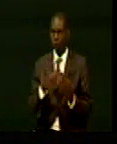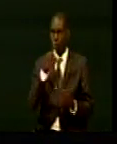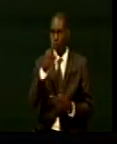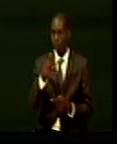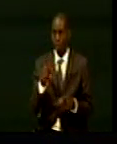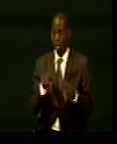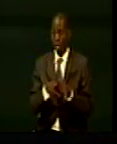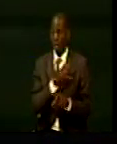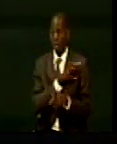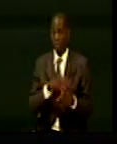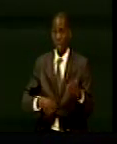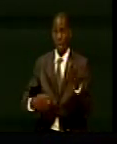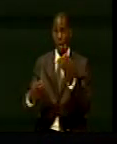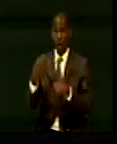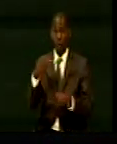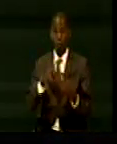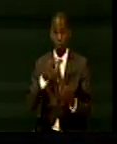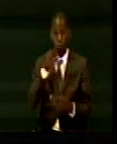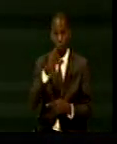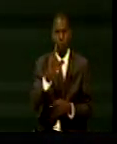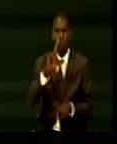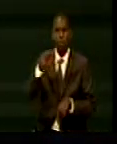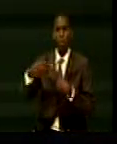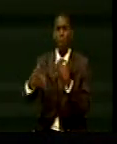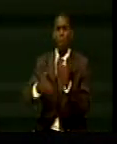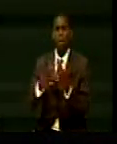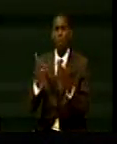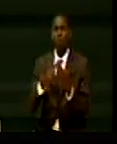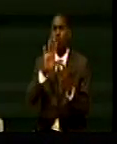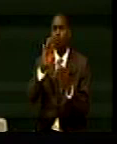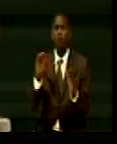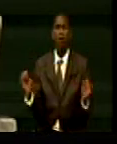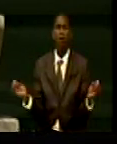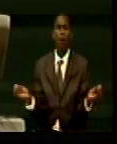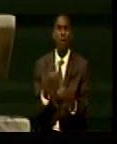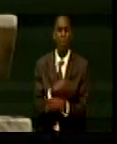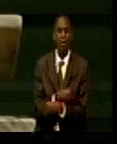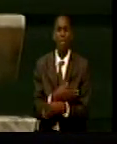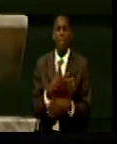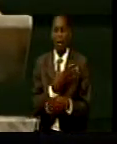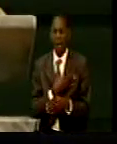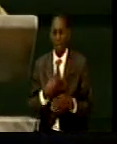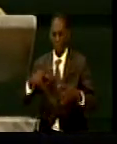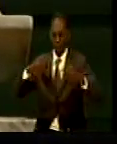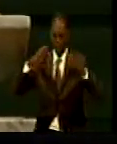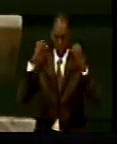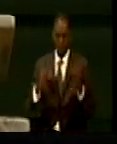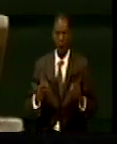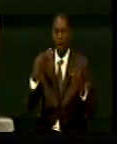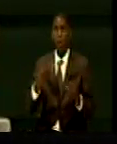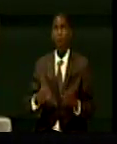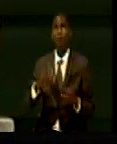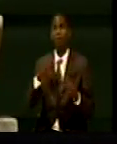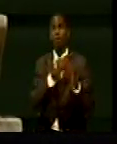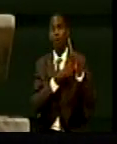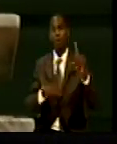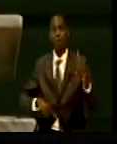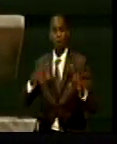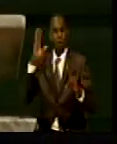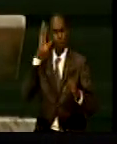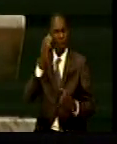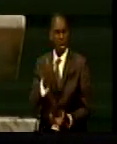you, you go back to that same office, and the power of the Lord will hold you up, and you will